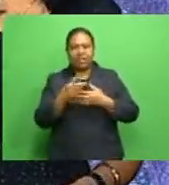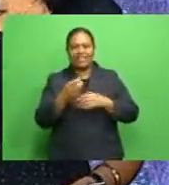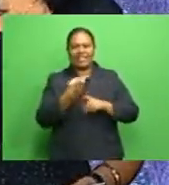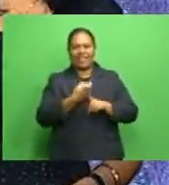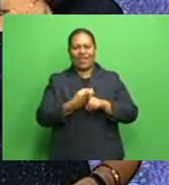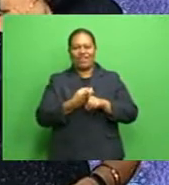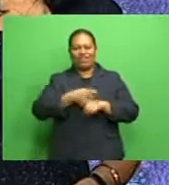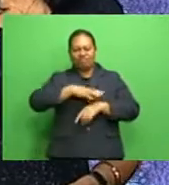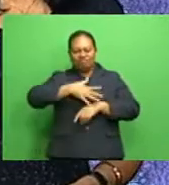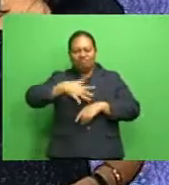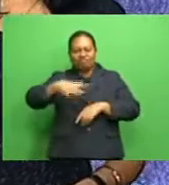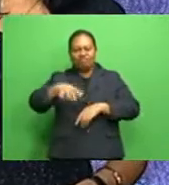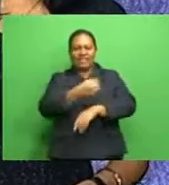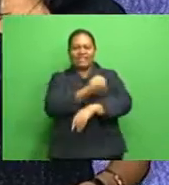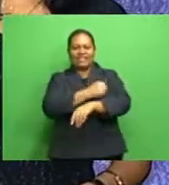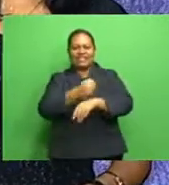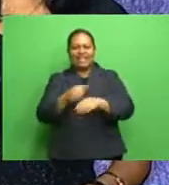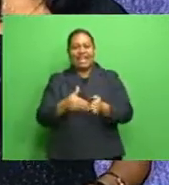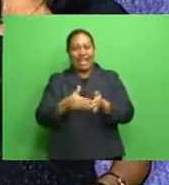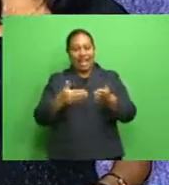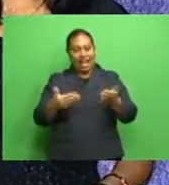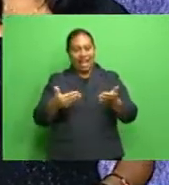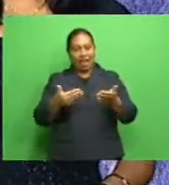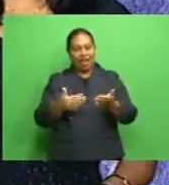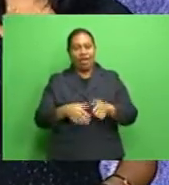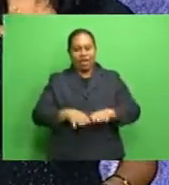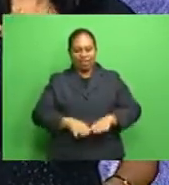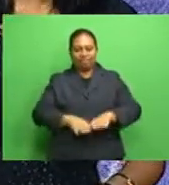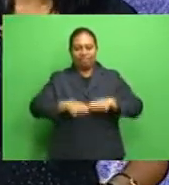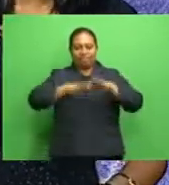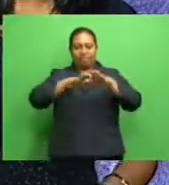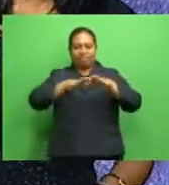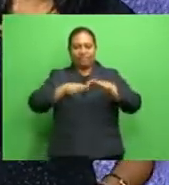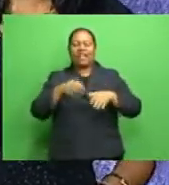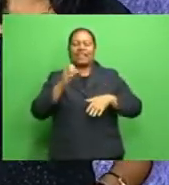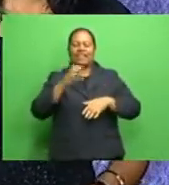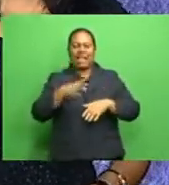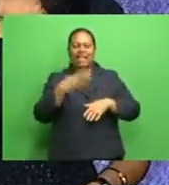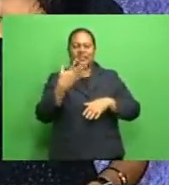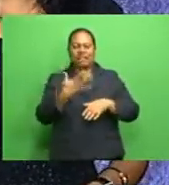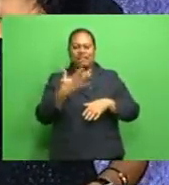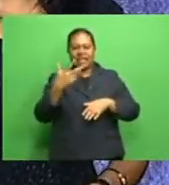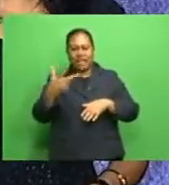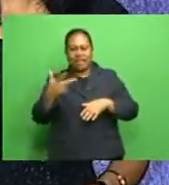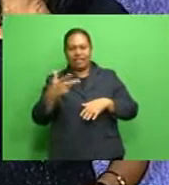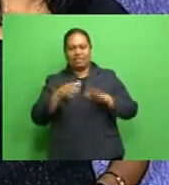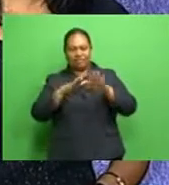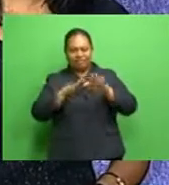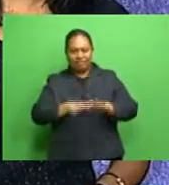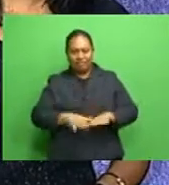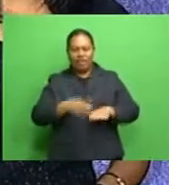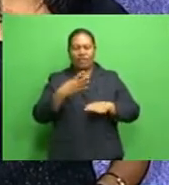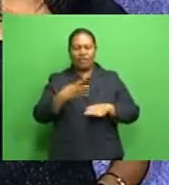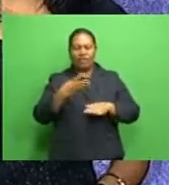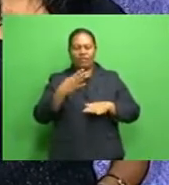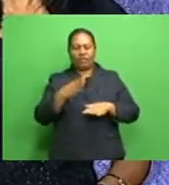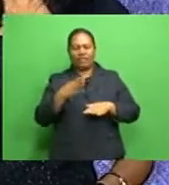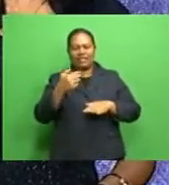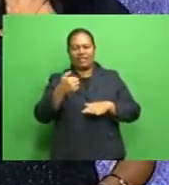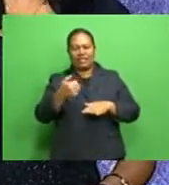to rough seas. Now turning to the tides, high tide at 10:58 p.m. with low tide at 4:56